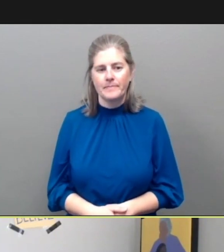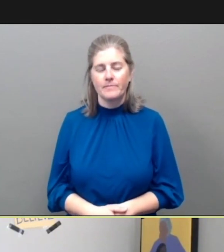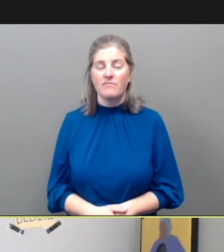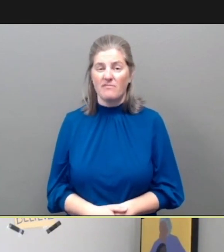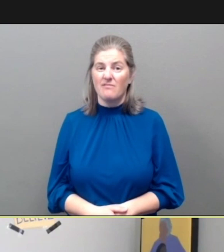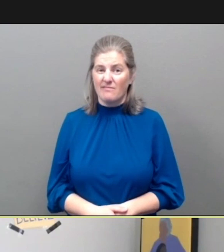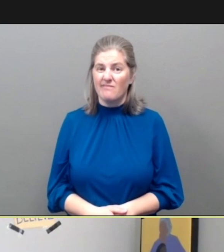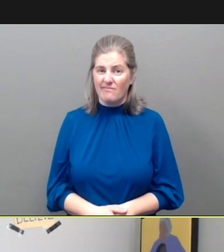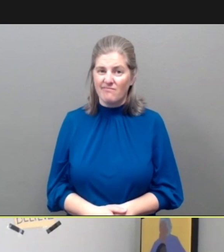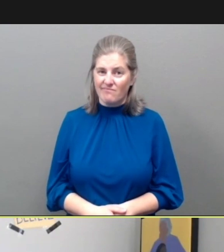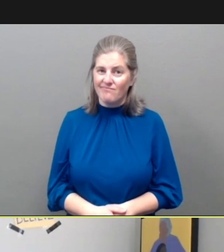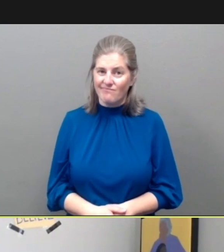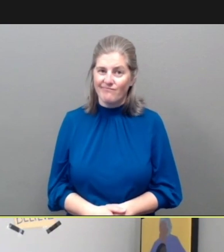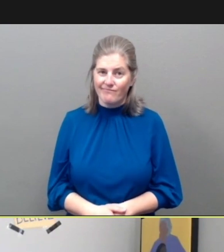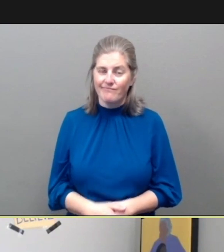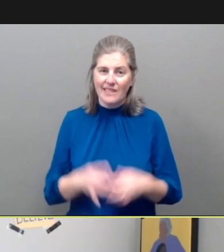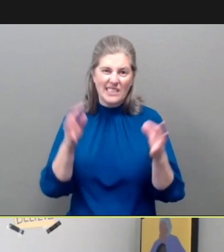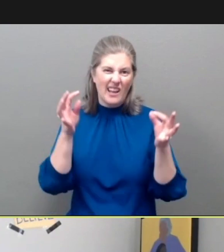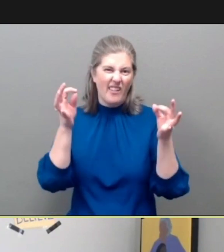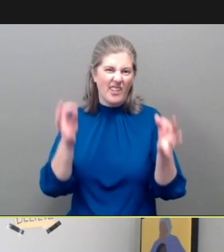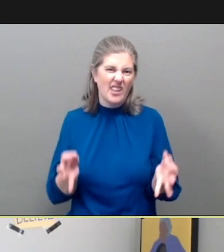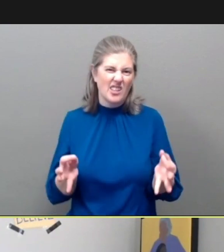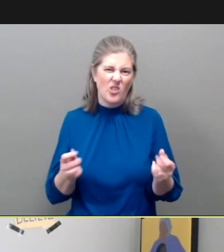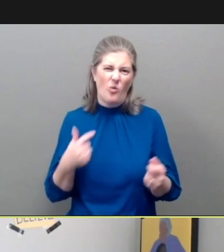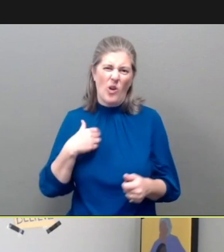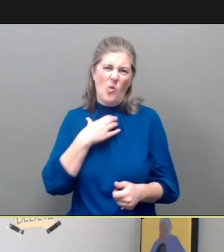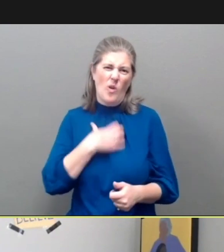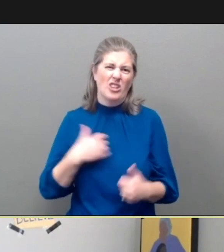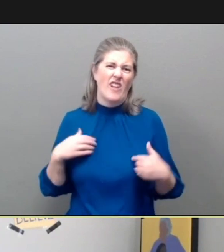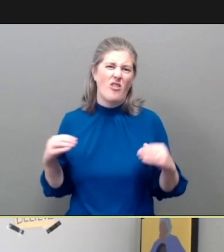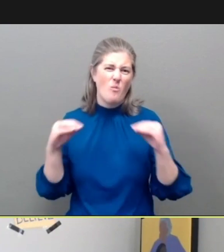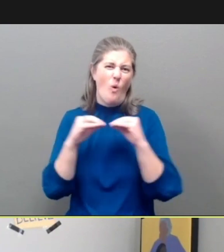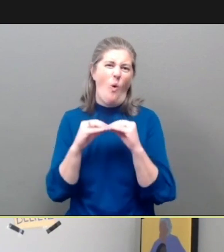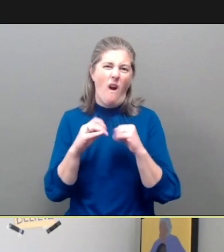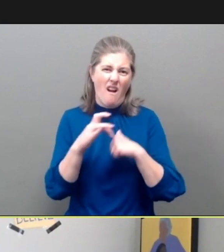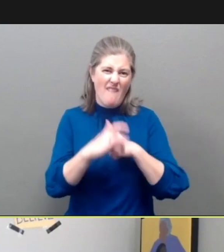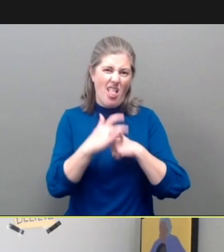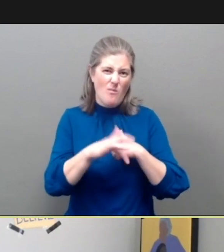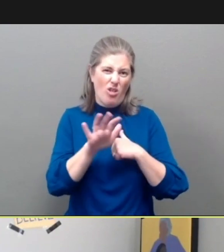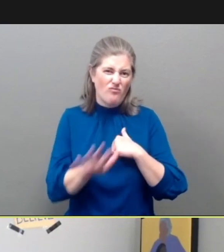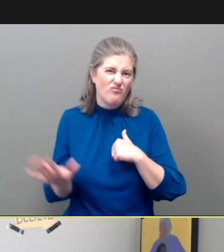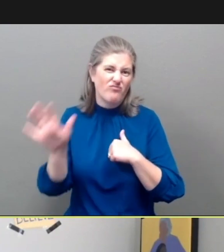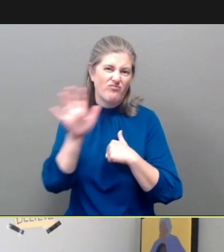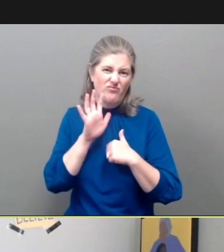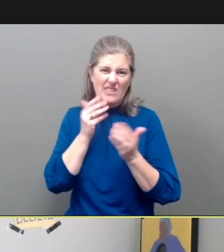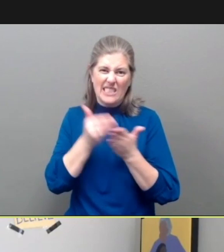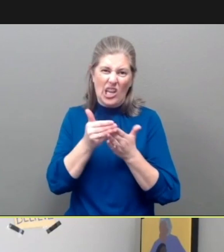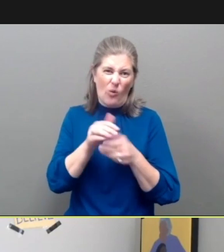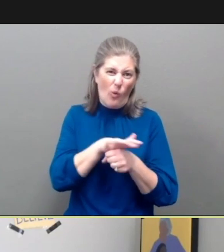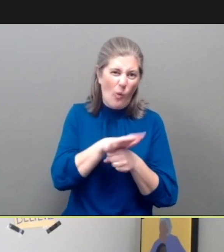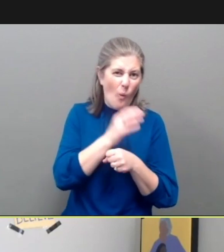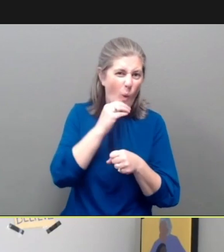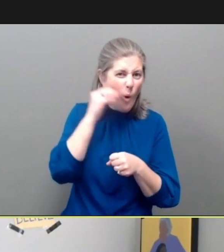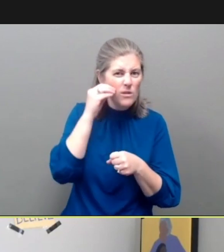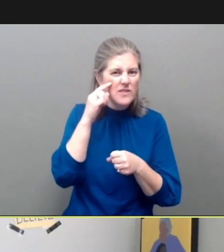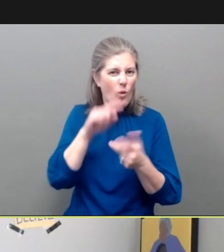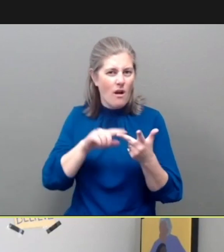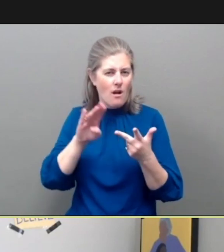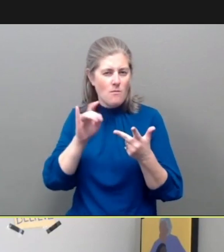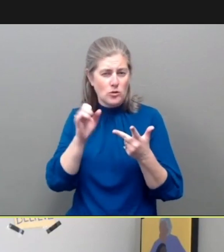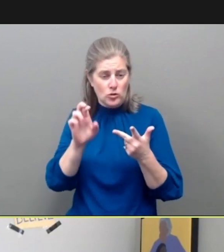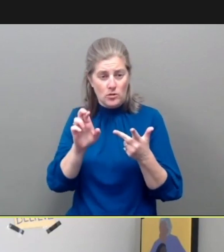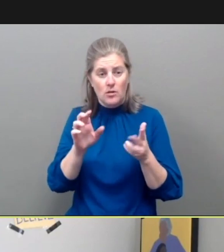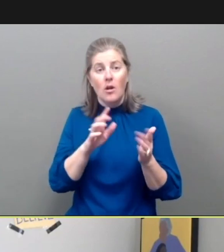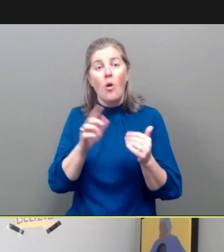There is definitely, we wish there were more slots available for the boosters. We do have